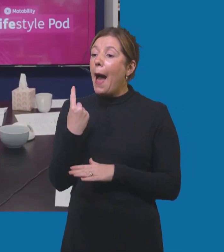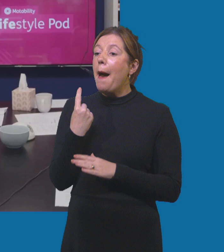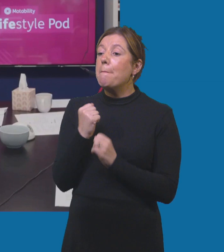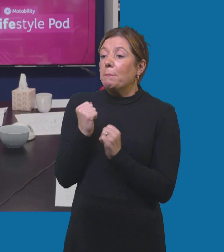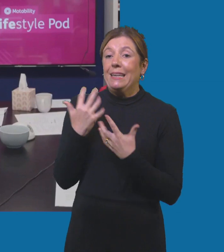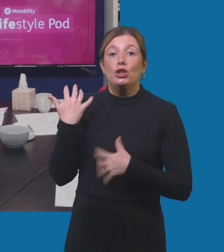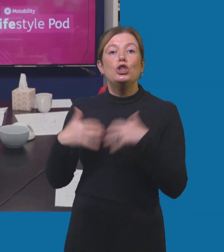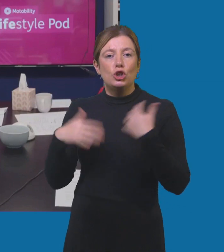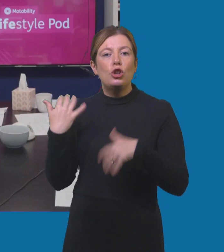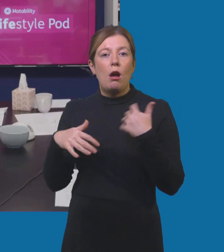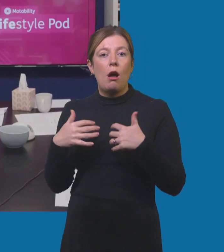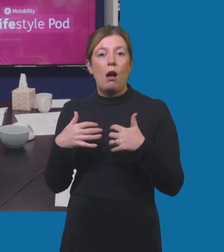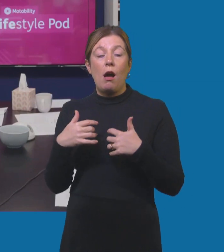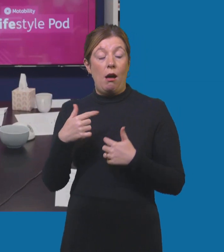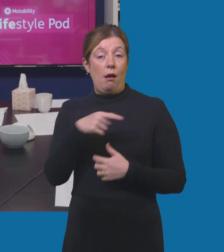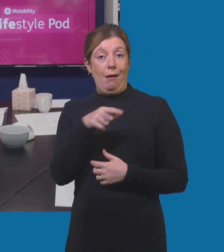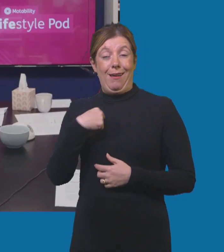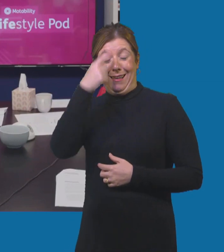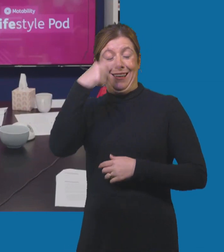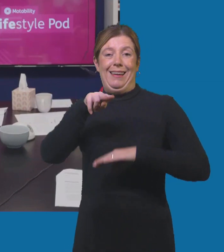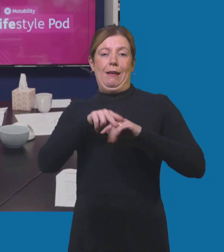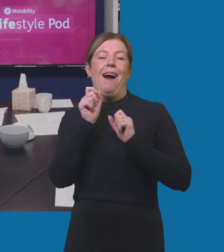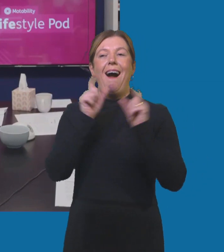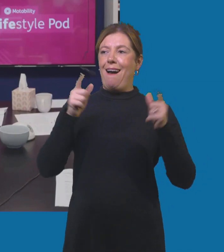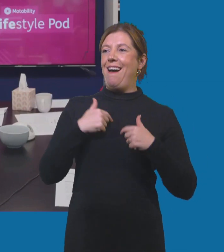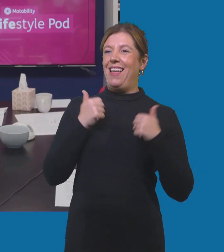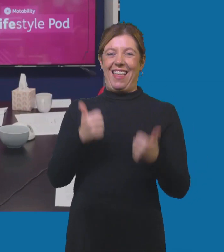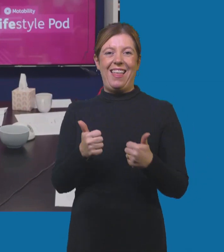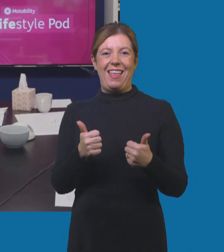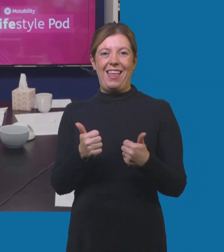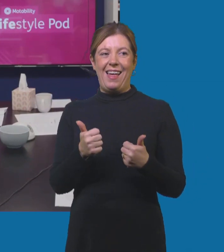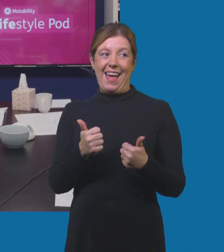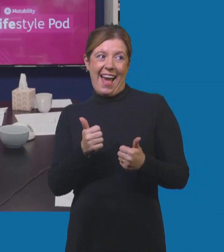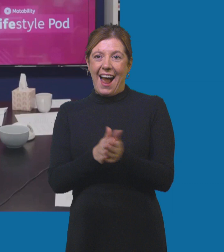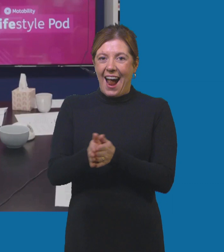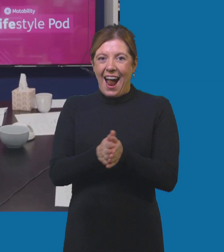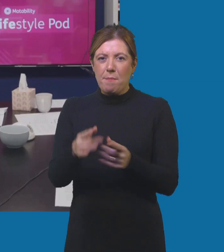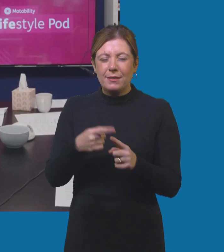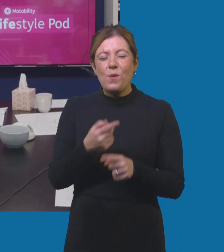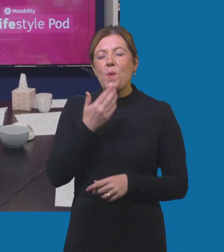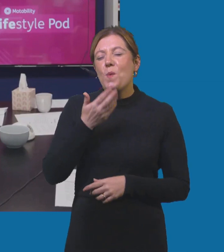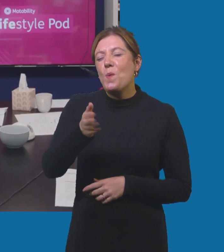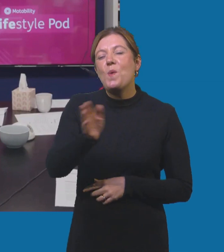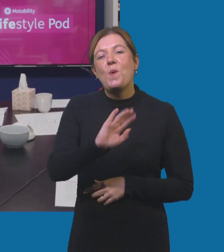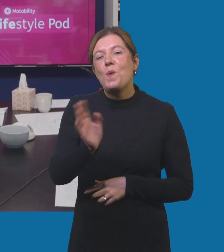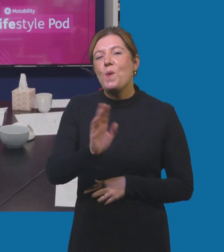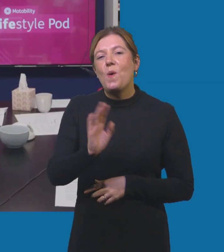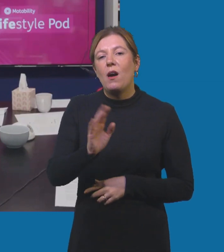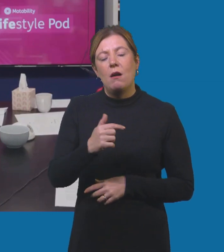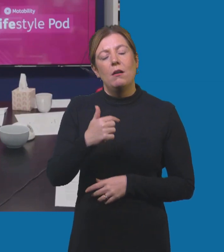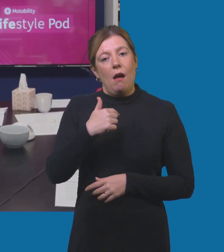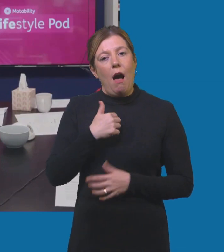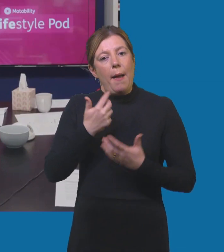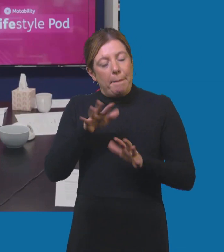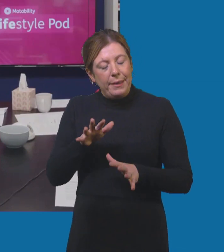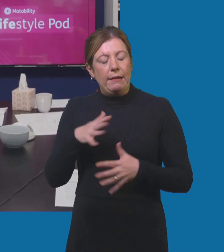going to say that I just woke up in hospital and was like, okay, cool, it's happened, let's go, because that's not how it works, right? There were some dark times